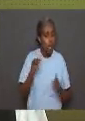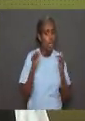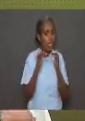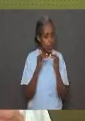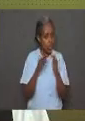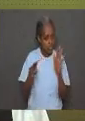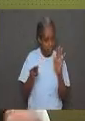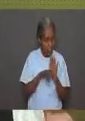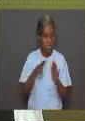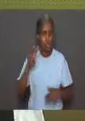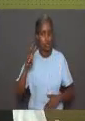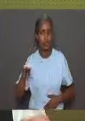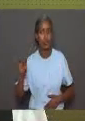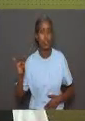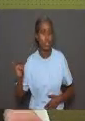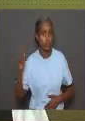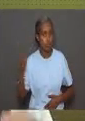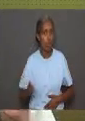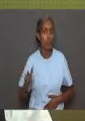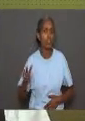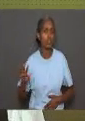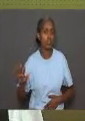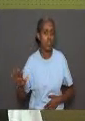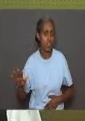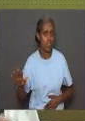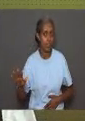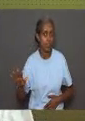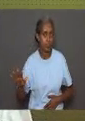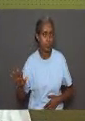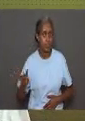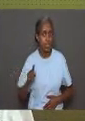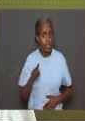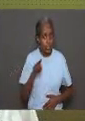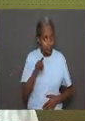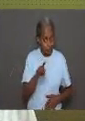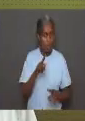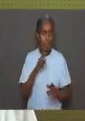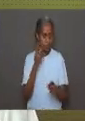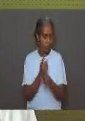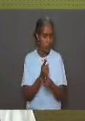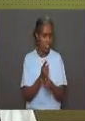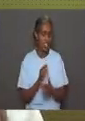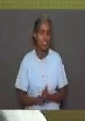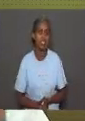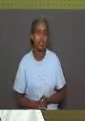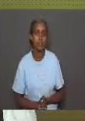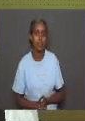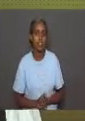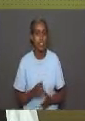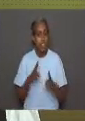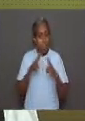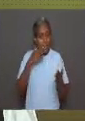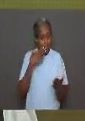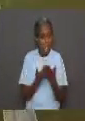equals -28 over 25, you are correct. Excellent